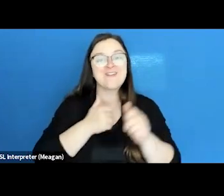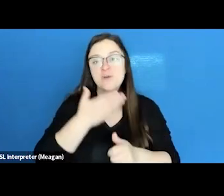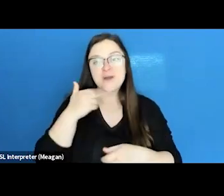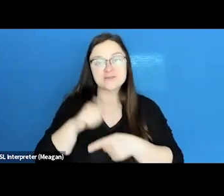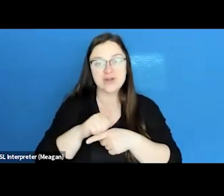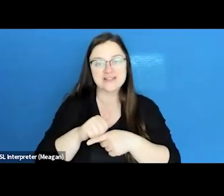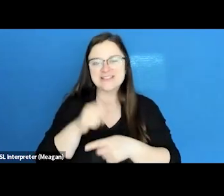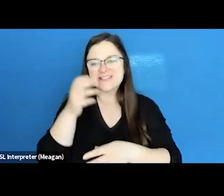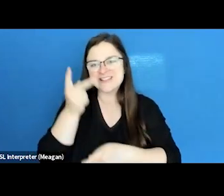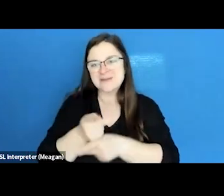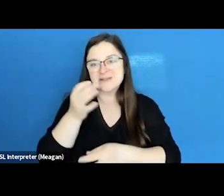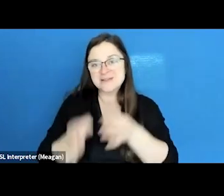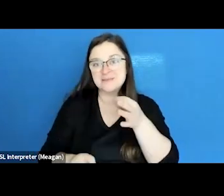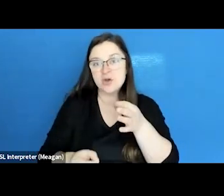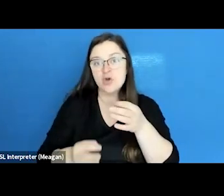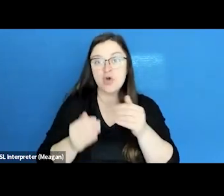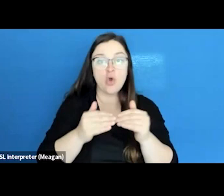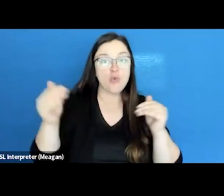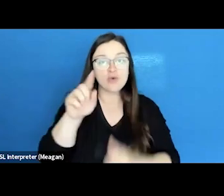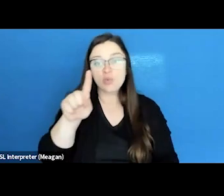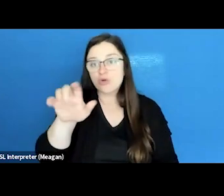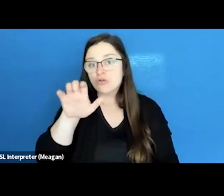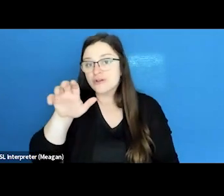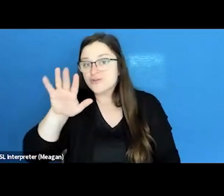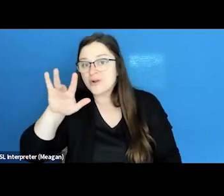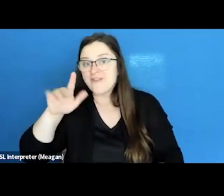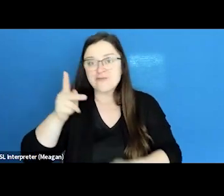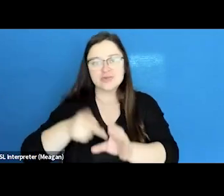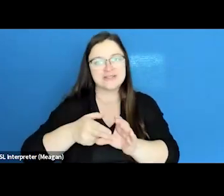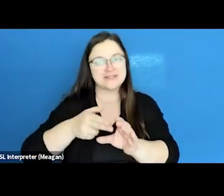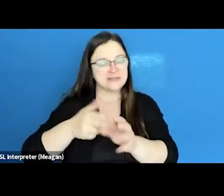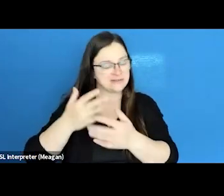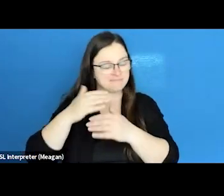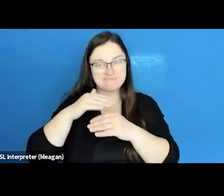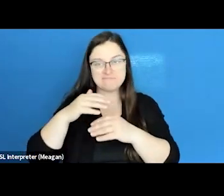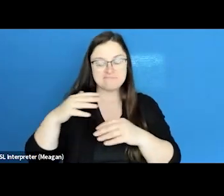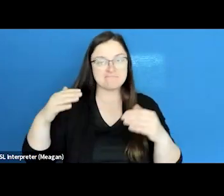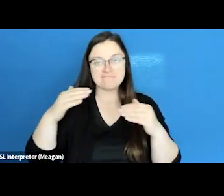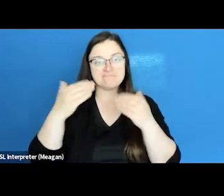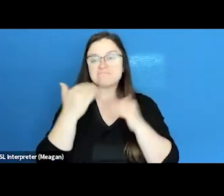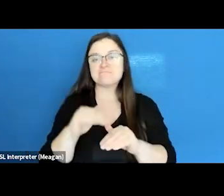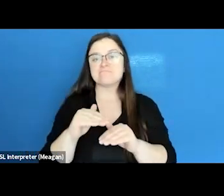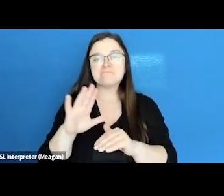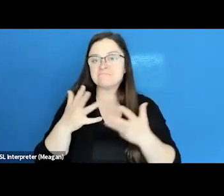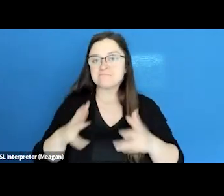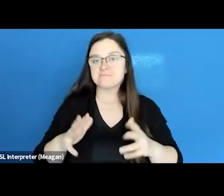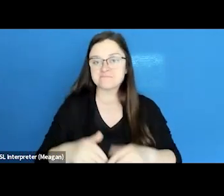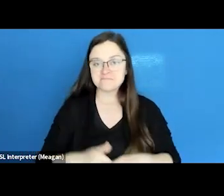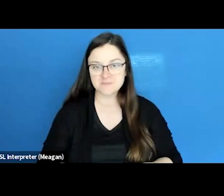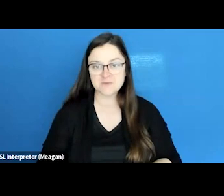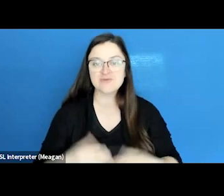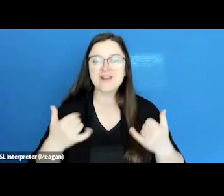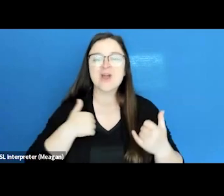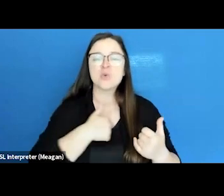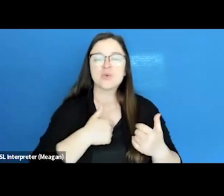more than 125 participants. In Miami-Dade County, we have 250 participants currently, but